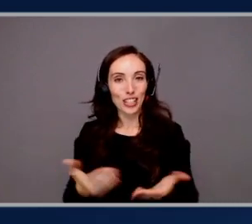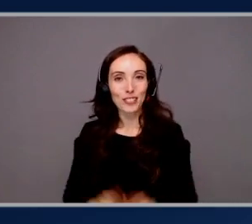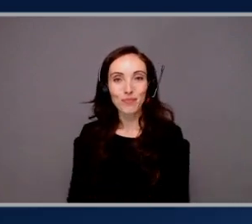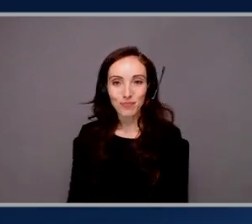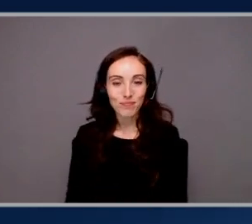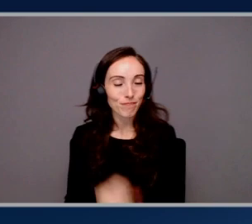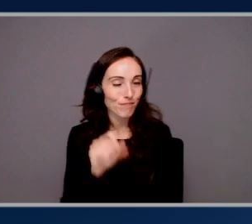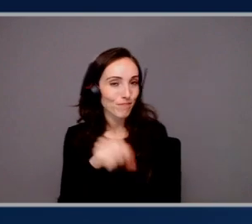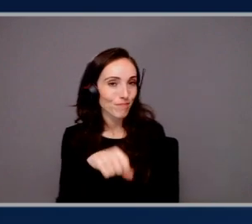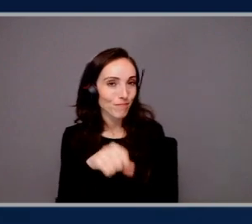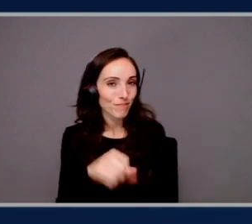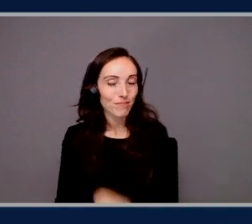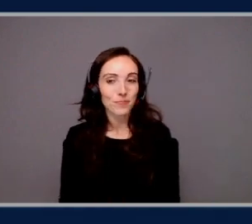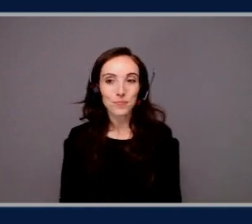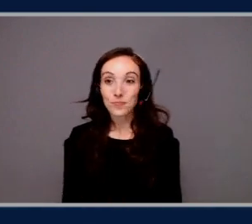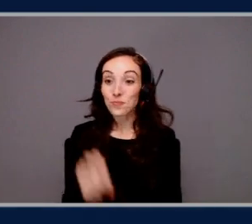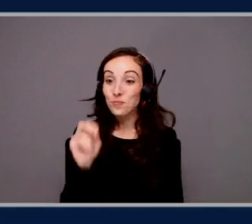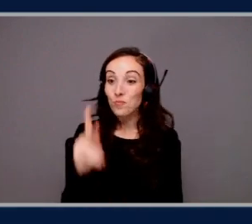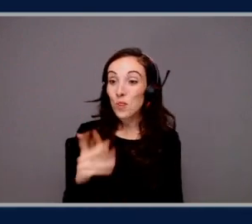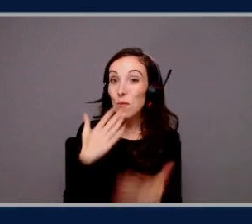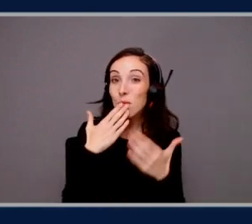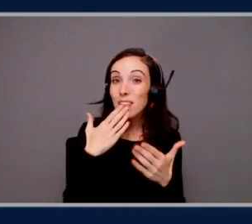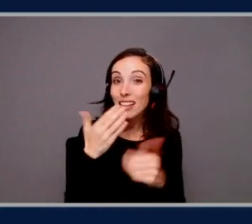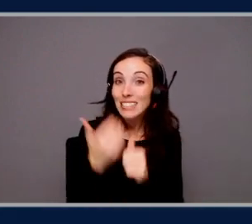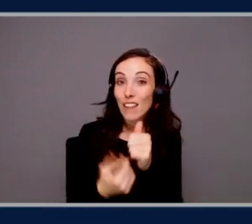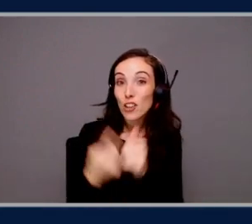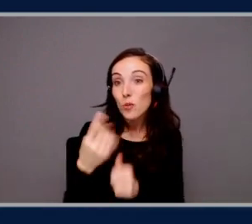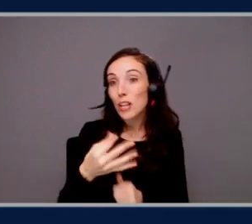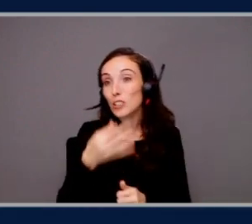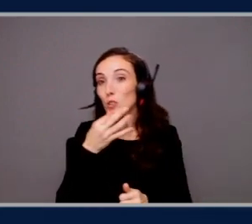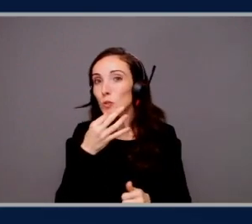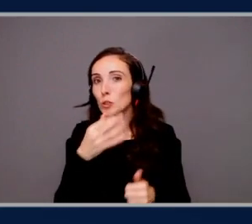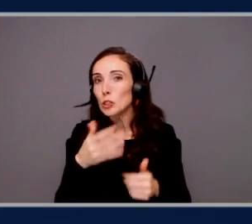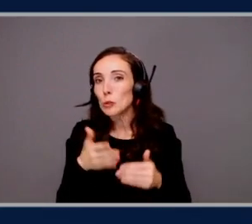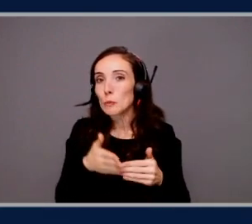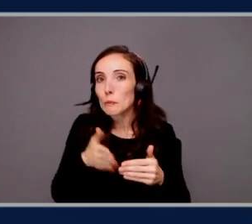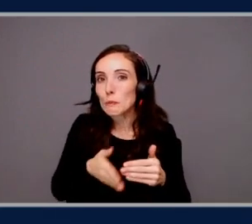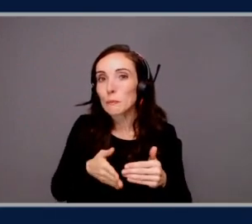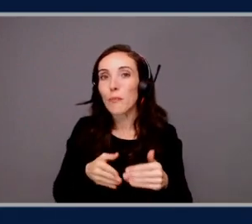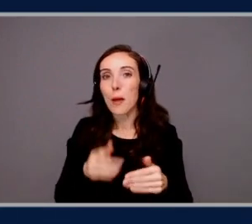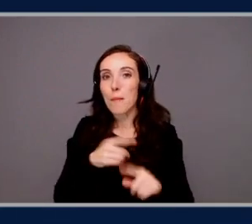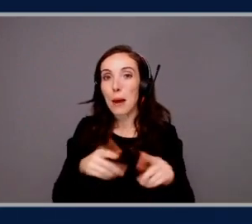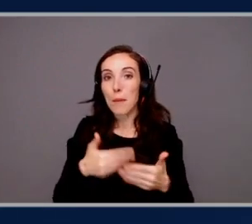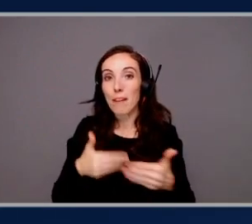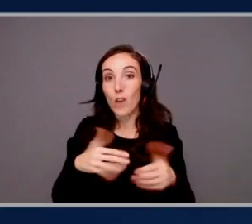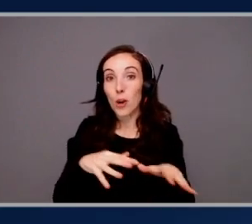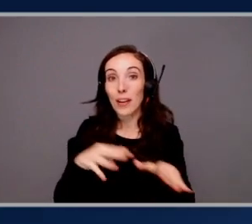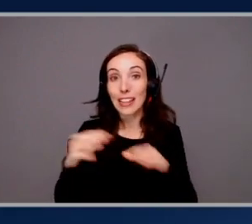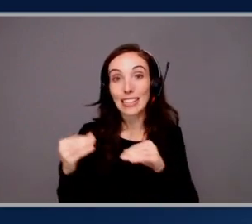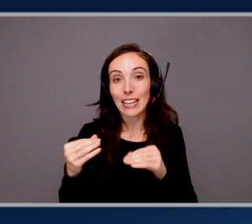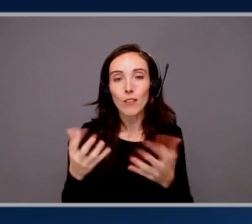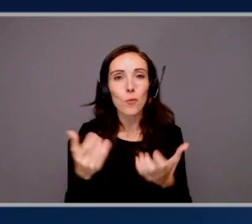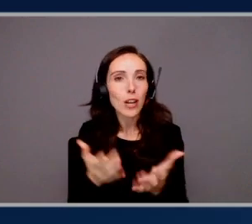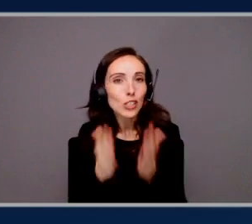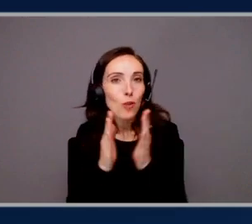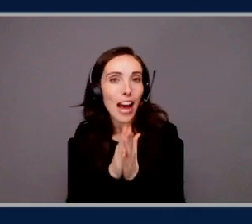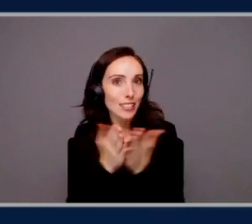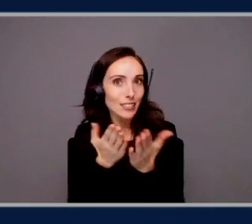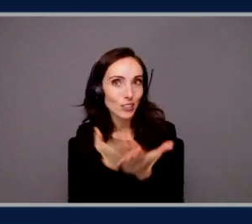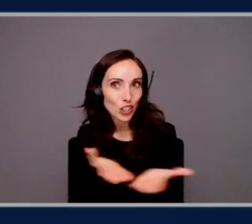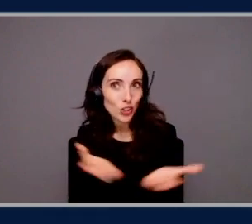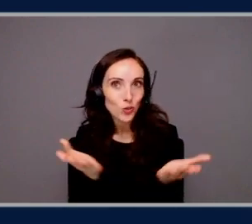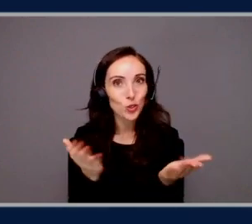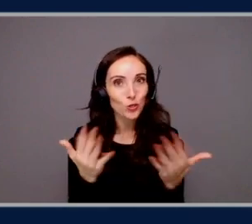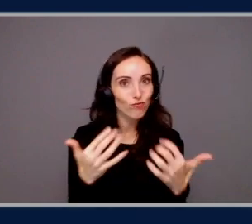So everyone, thanks for tuning in. We're almost done here, but before we leave, we'd like to ask you, our listeners,